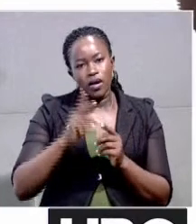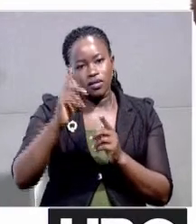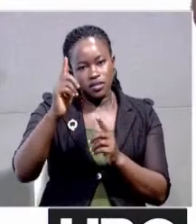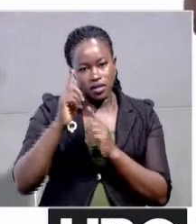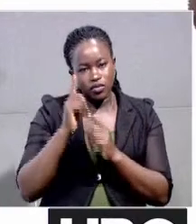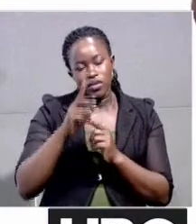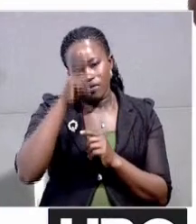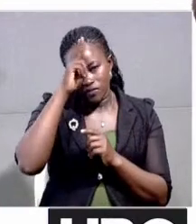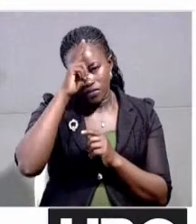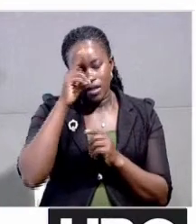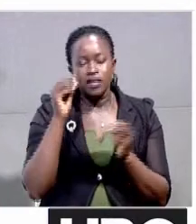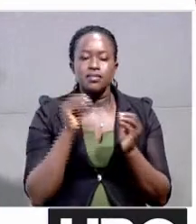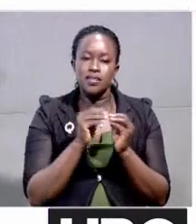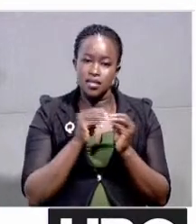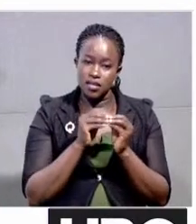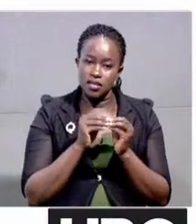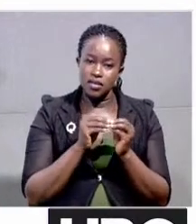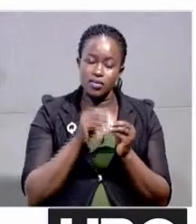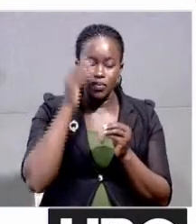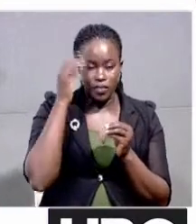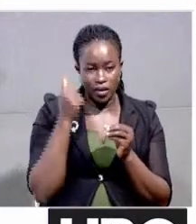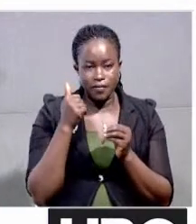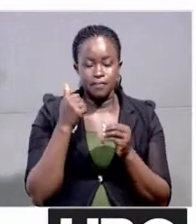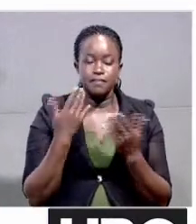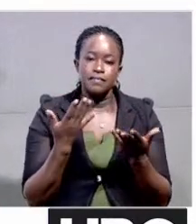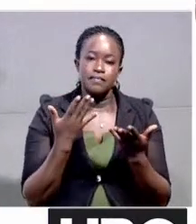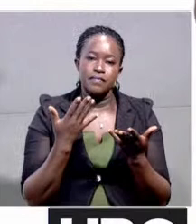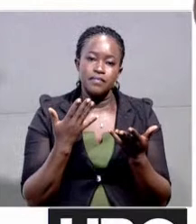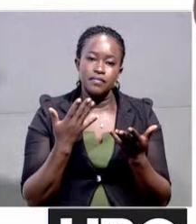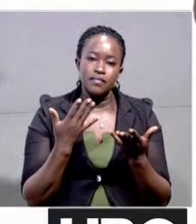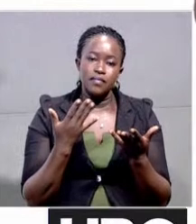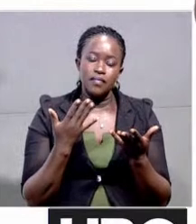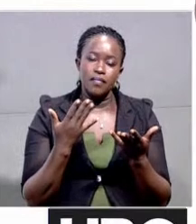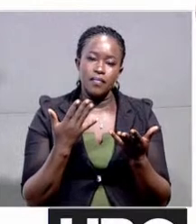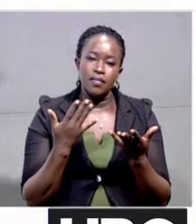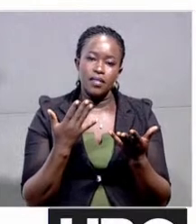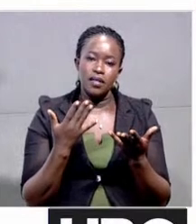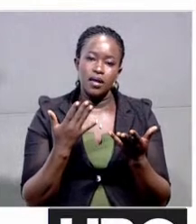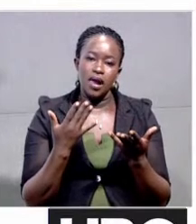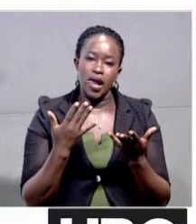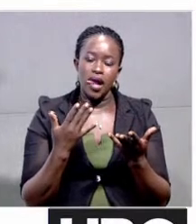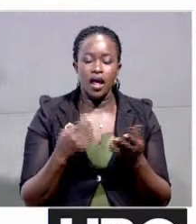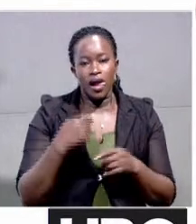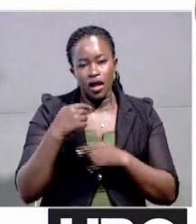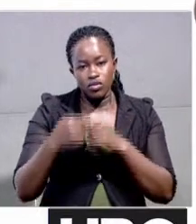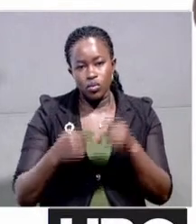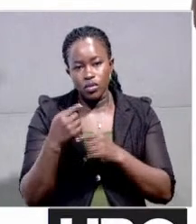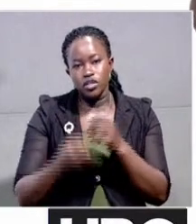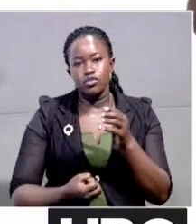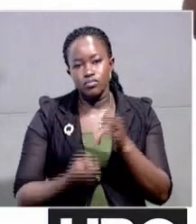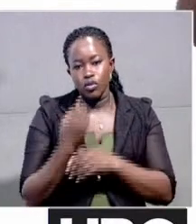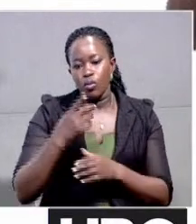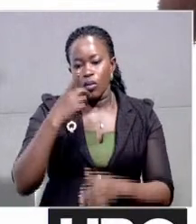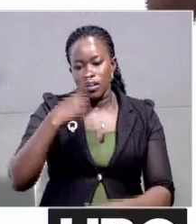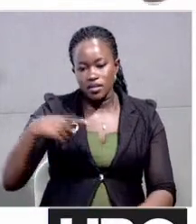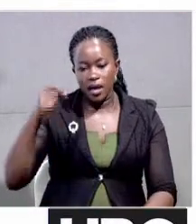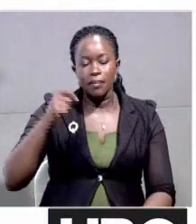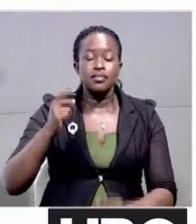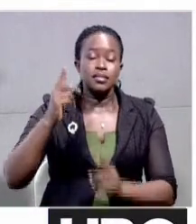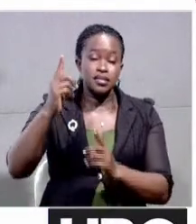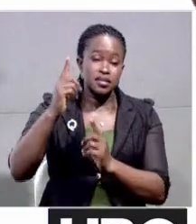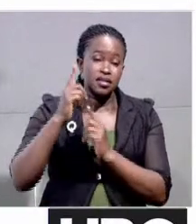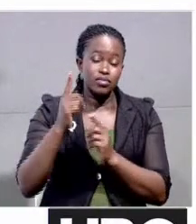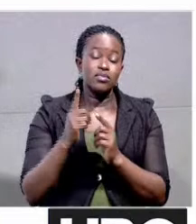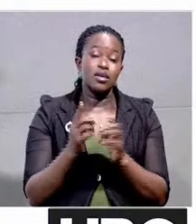meetings, to establish or form WhatsApp security groups.